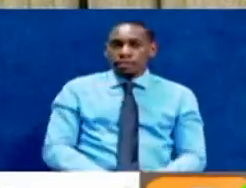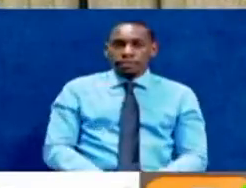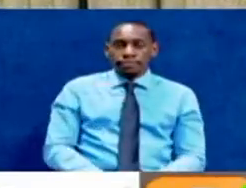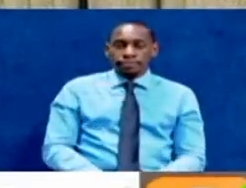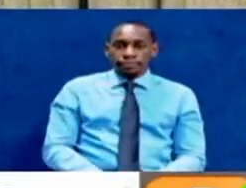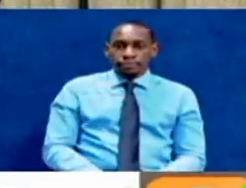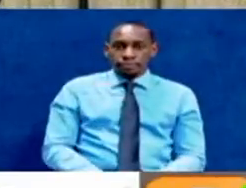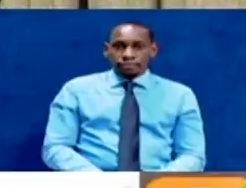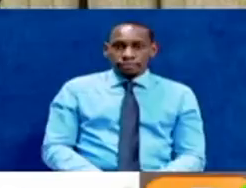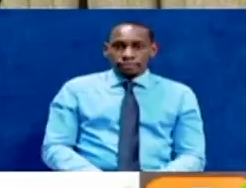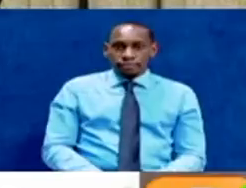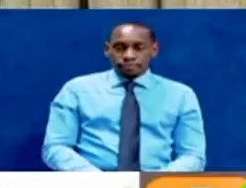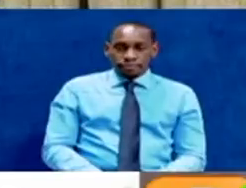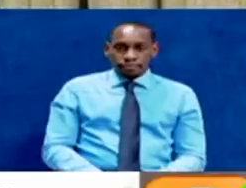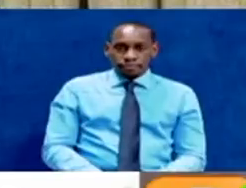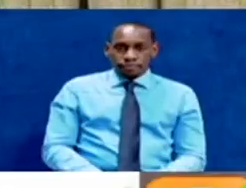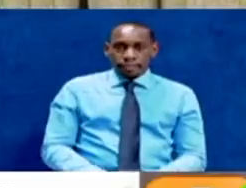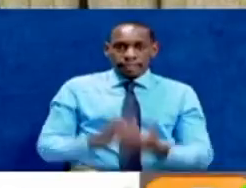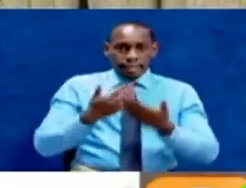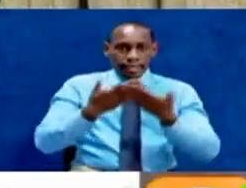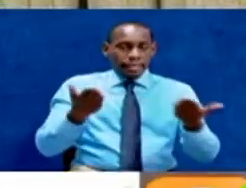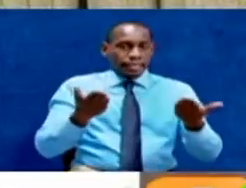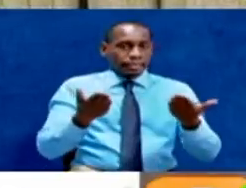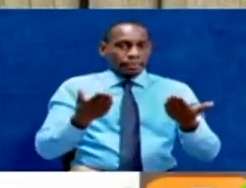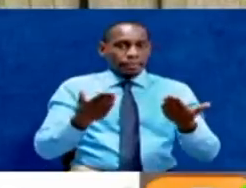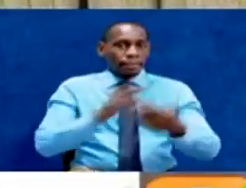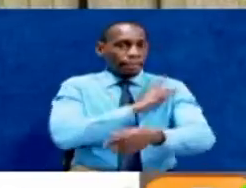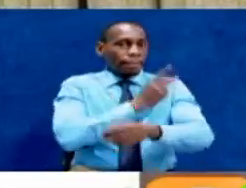any excess power or authority without checks